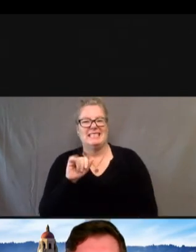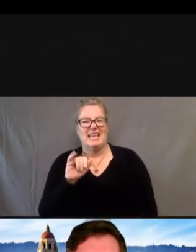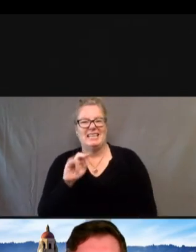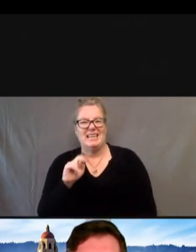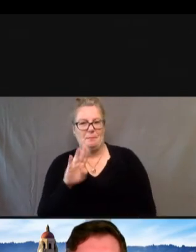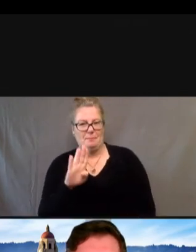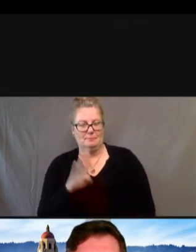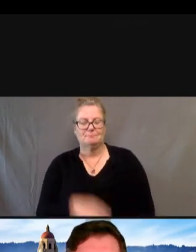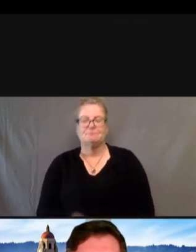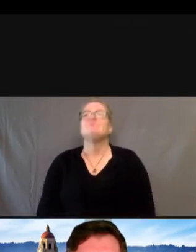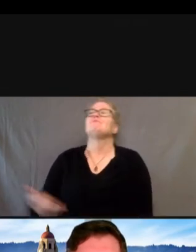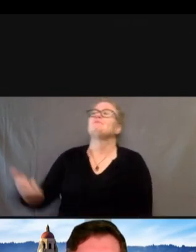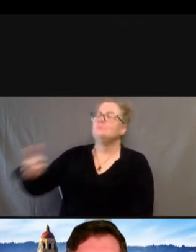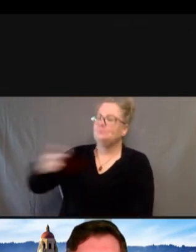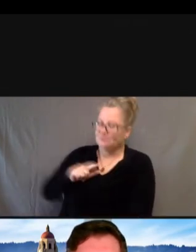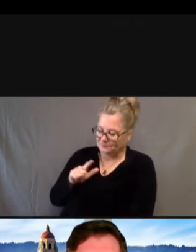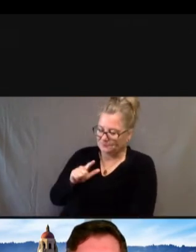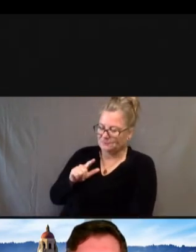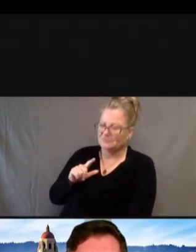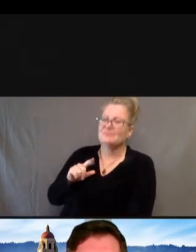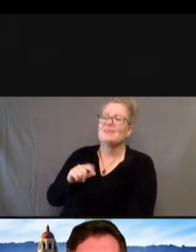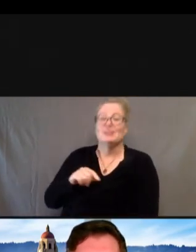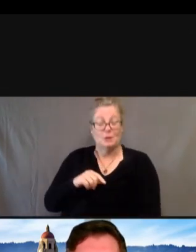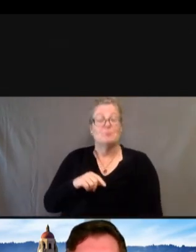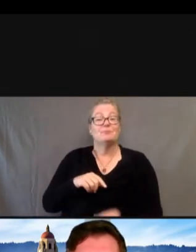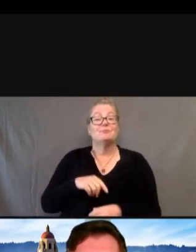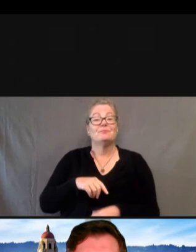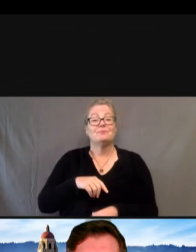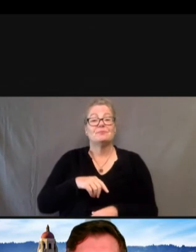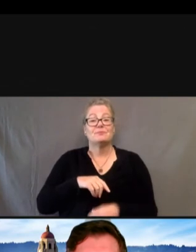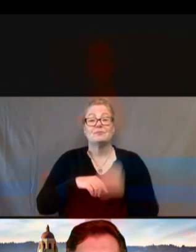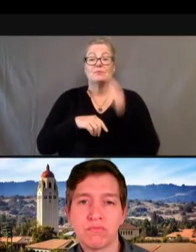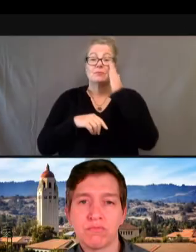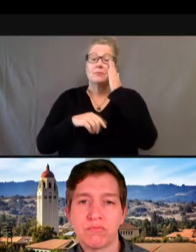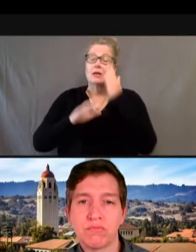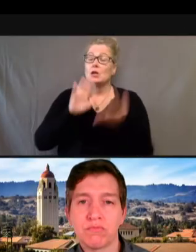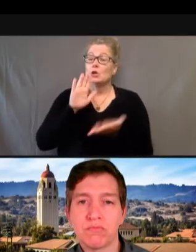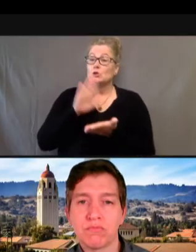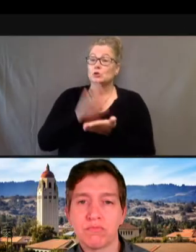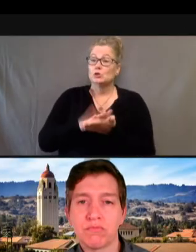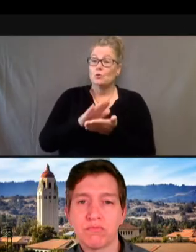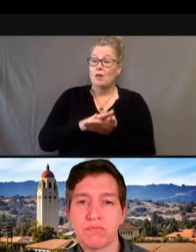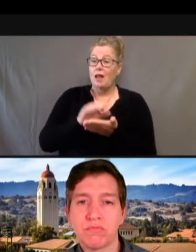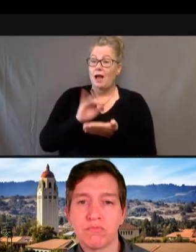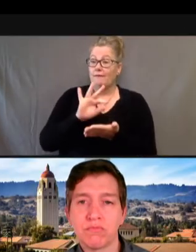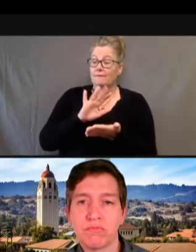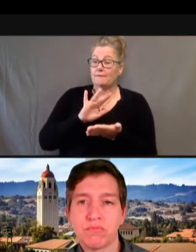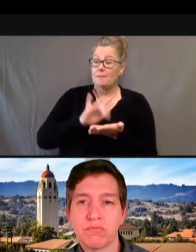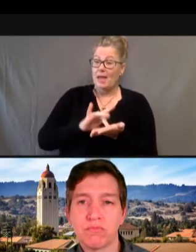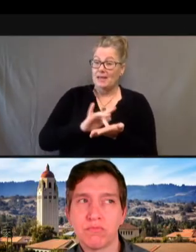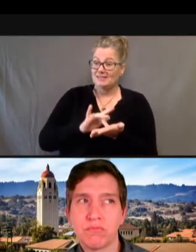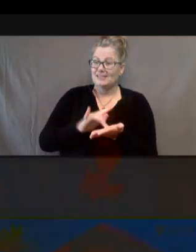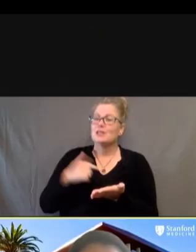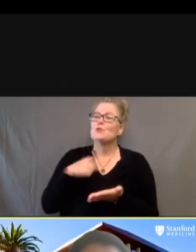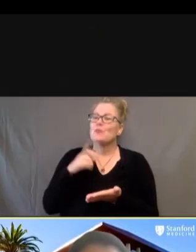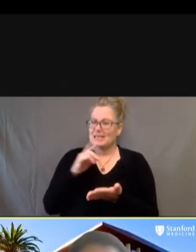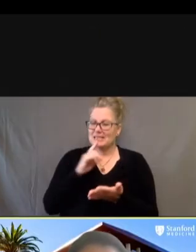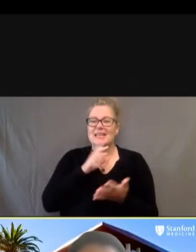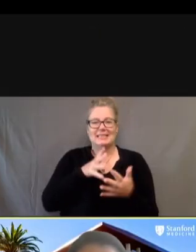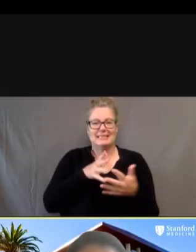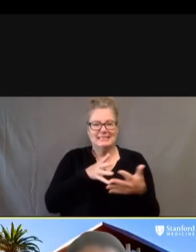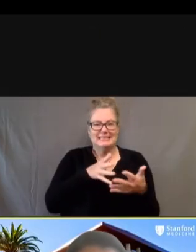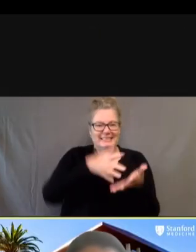So looking at the School of Medicine, we also found ways to integrate ourselves within different areas